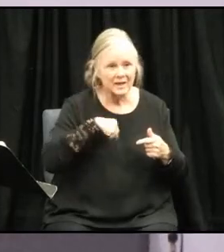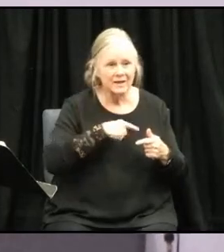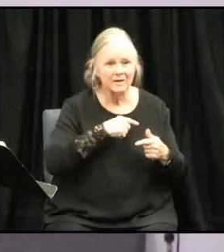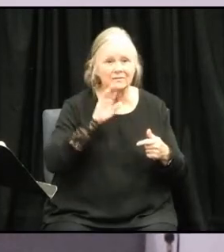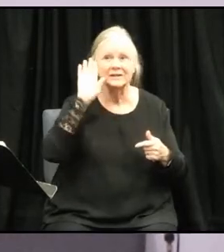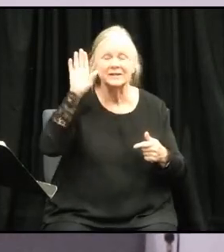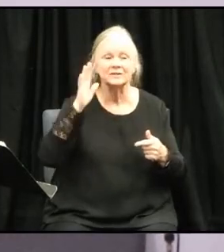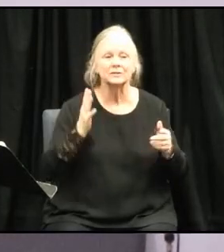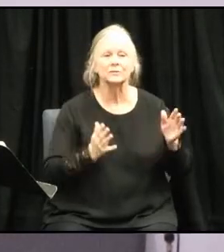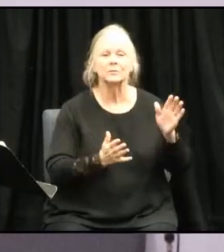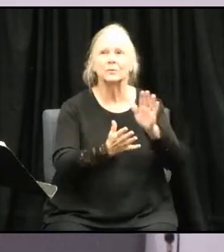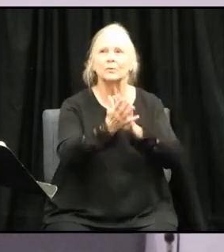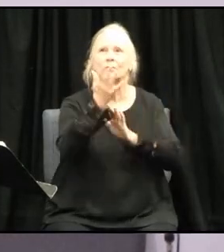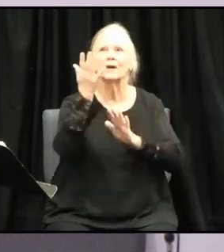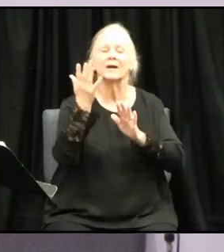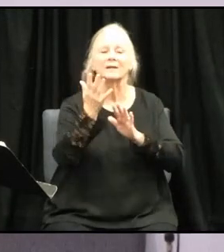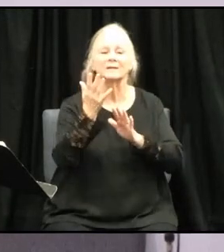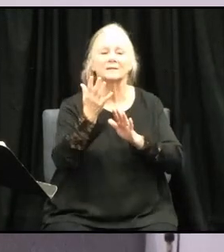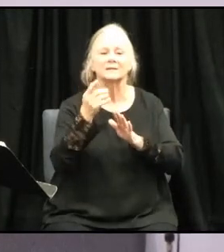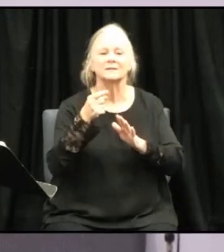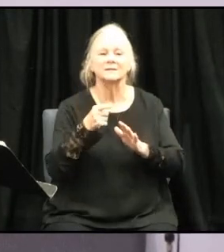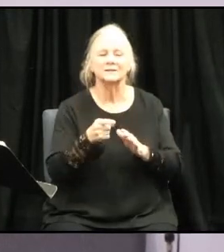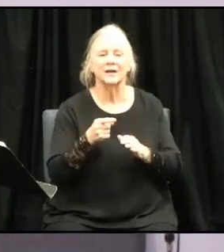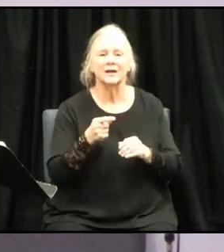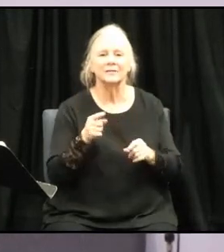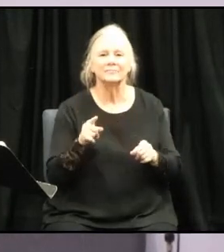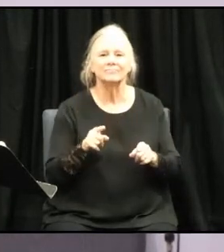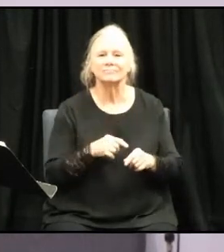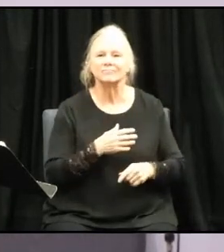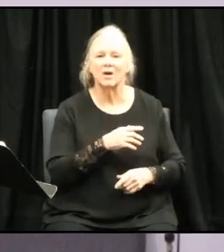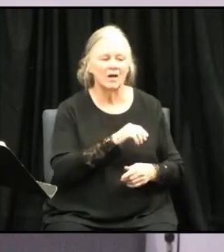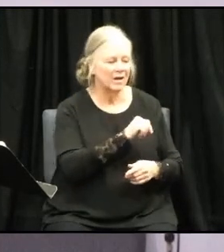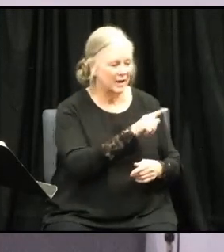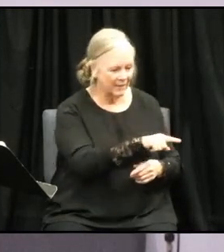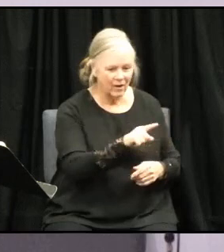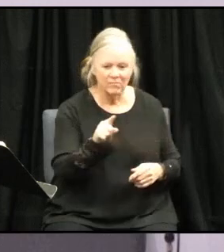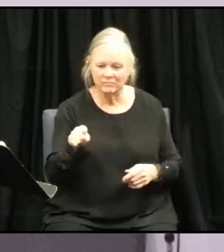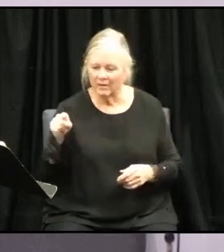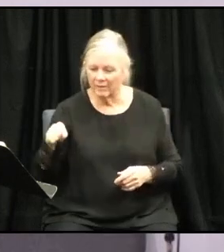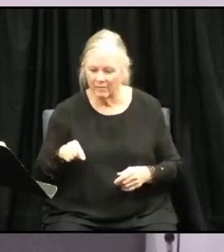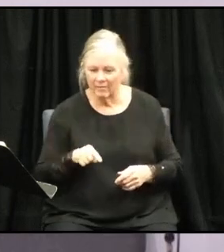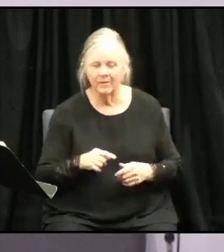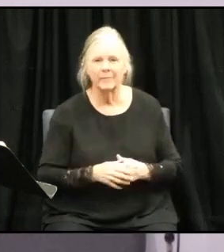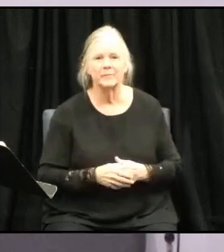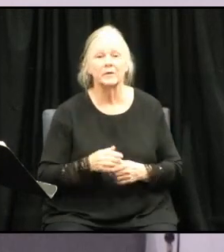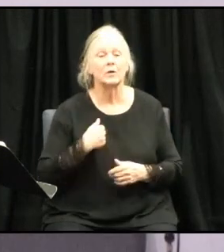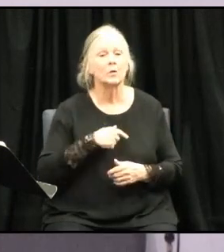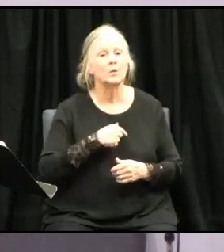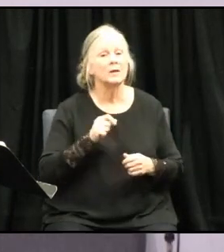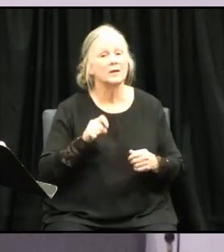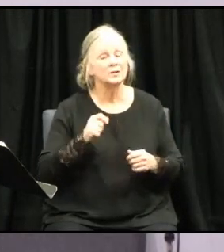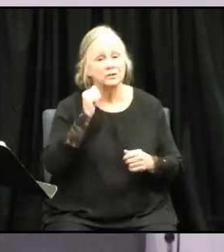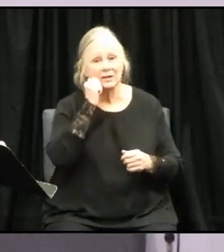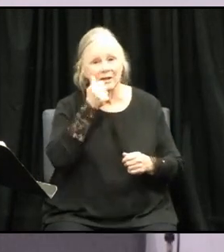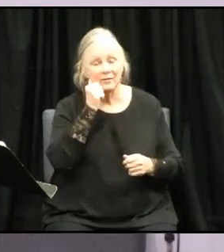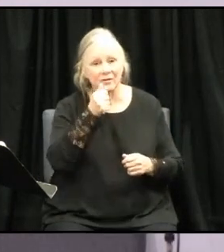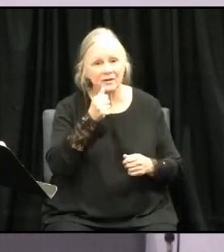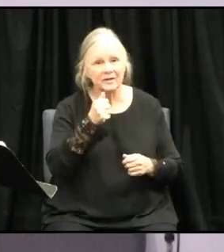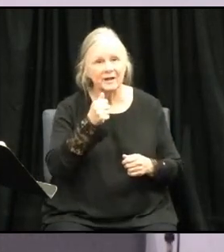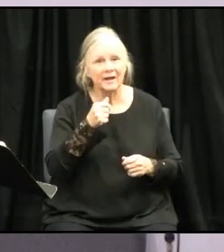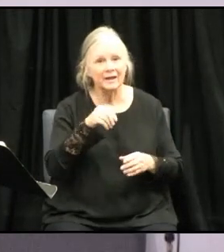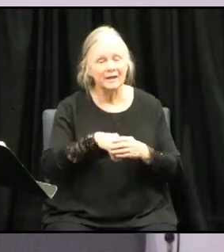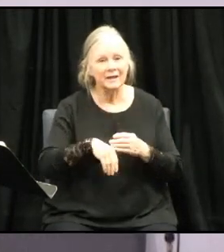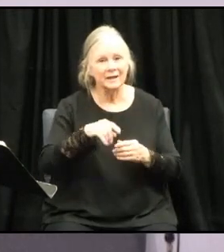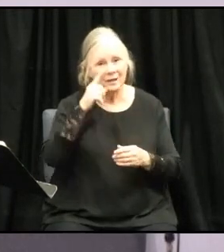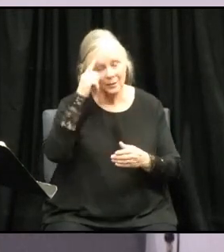time. Therefore, we can now, as we're doing today, and we should really every day as believers in Jesus Christ, on our